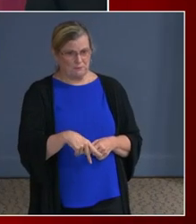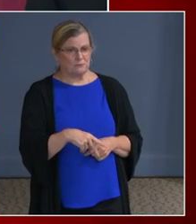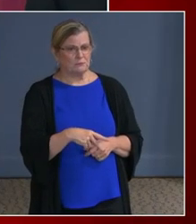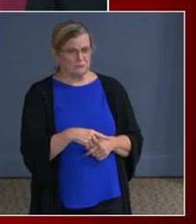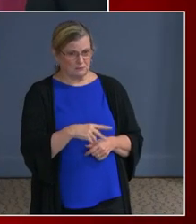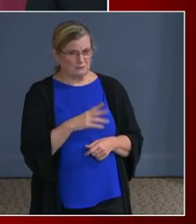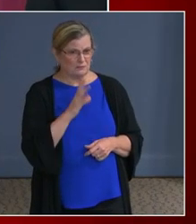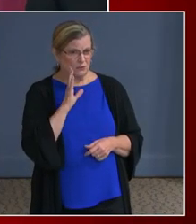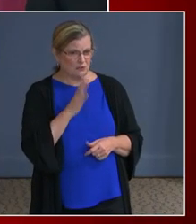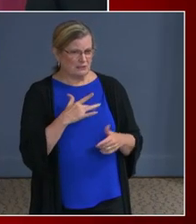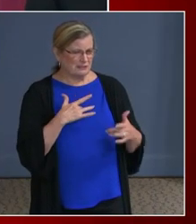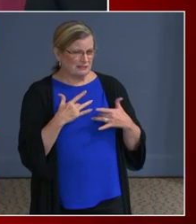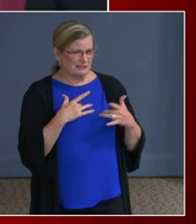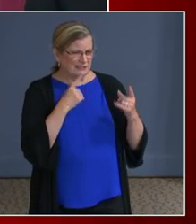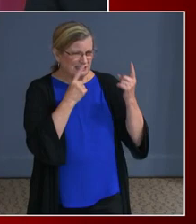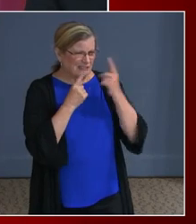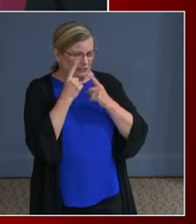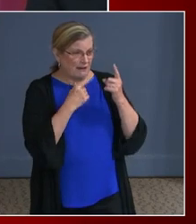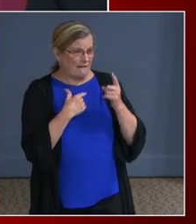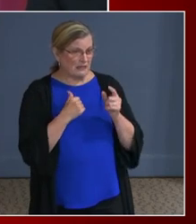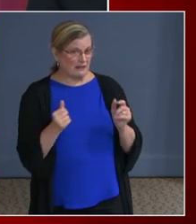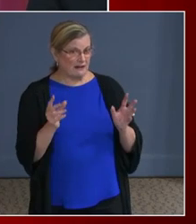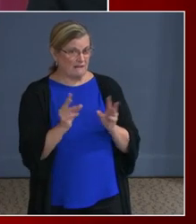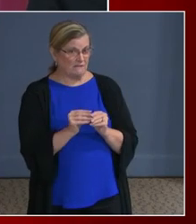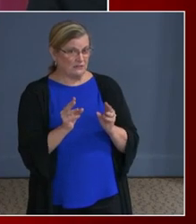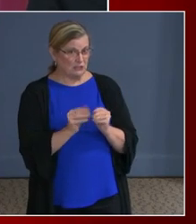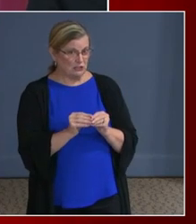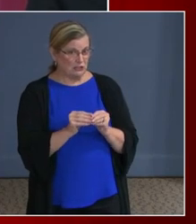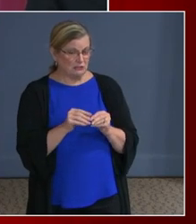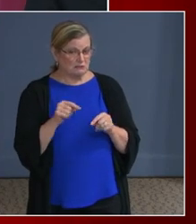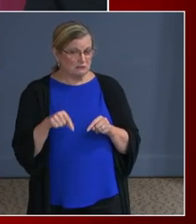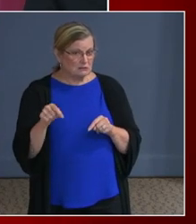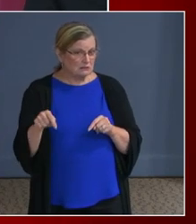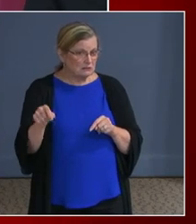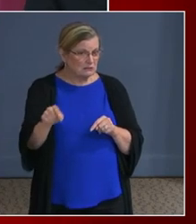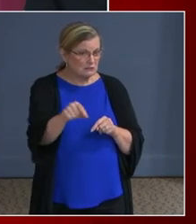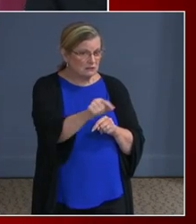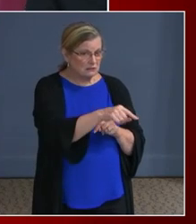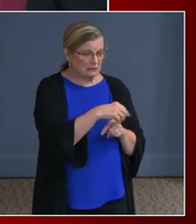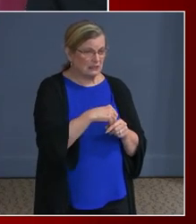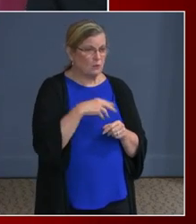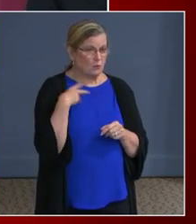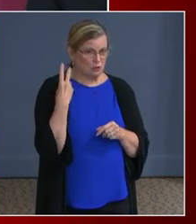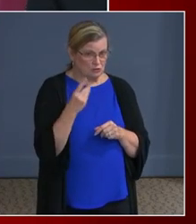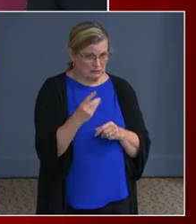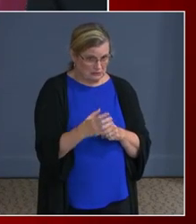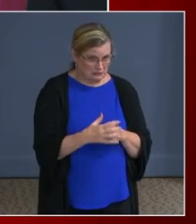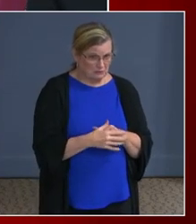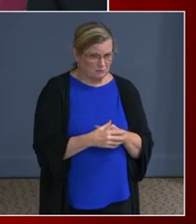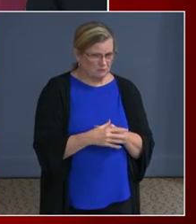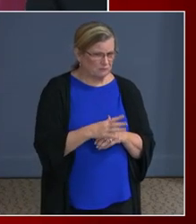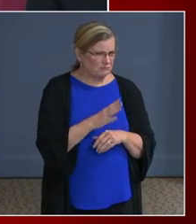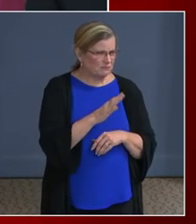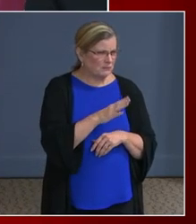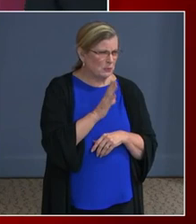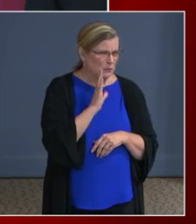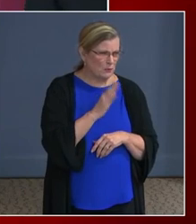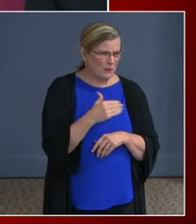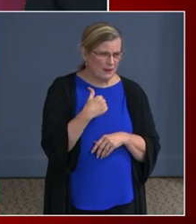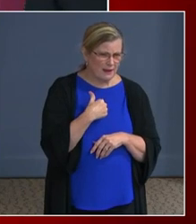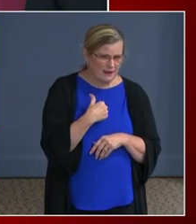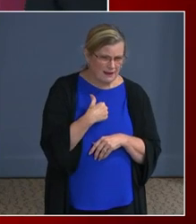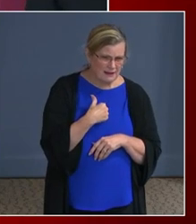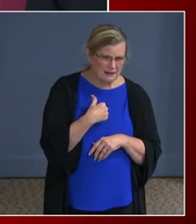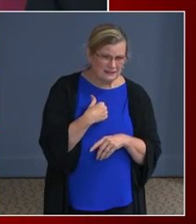having convention activities in the District of Columbia. Would there be an essential worker quarantine exception for people